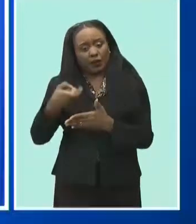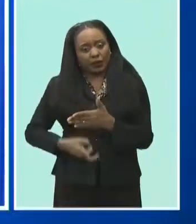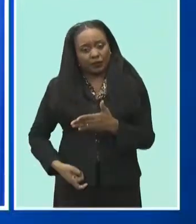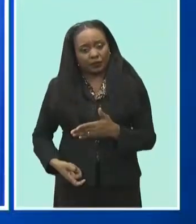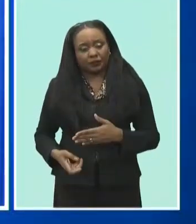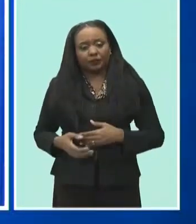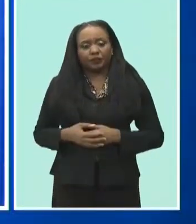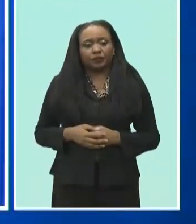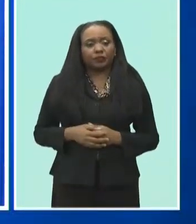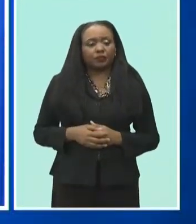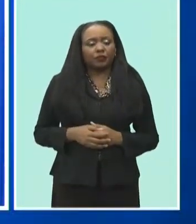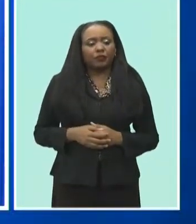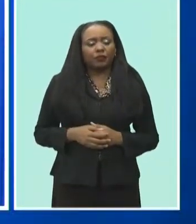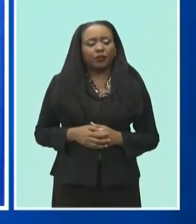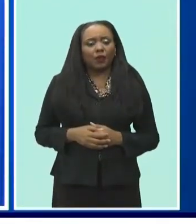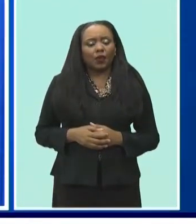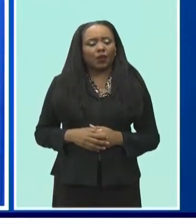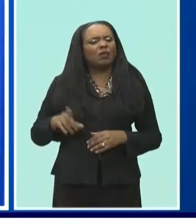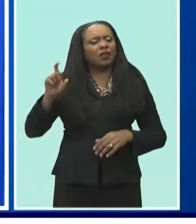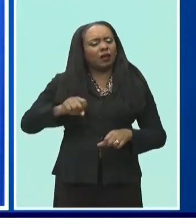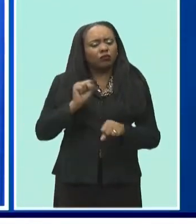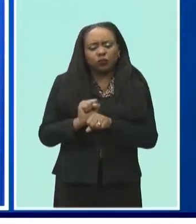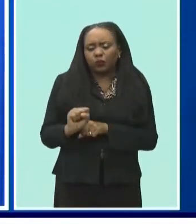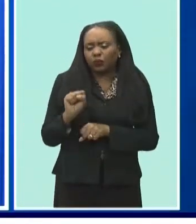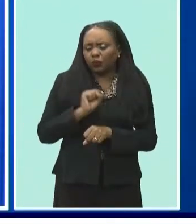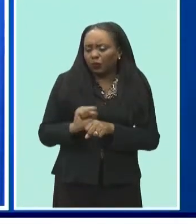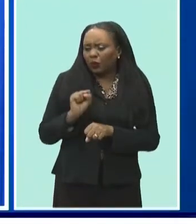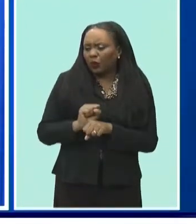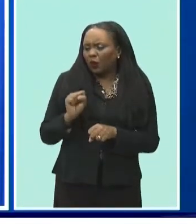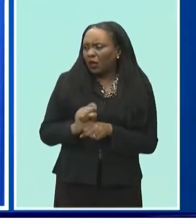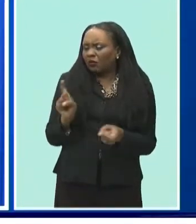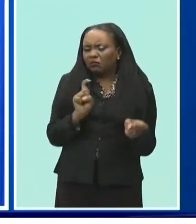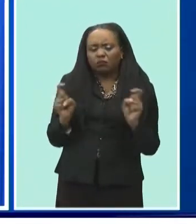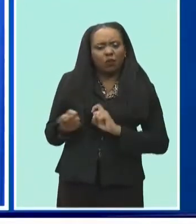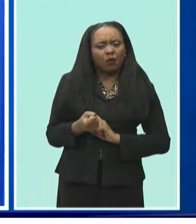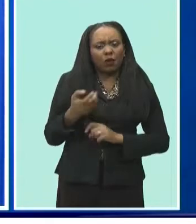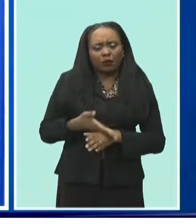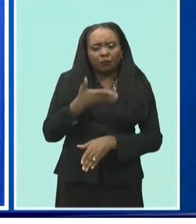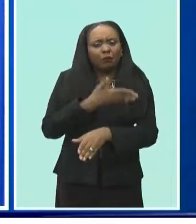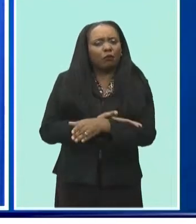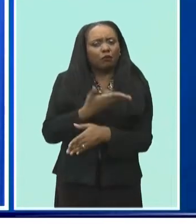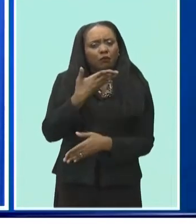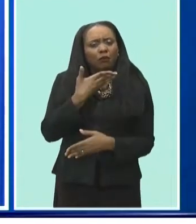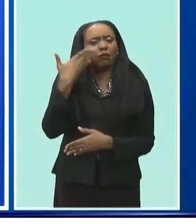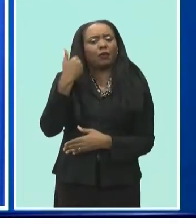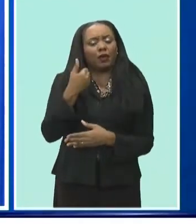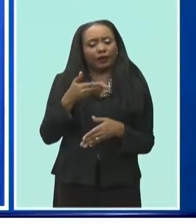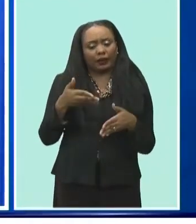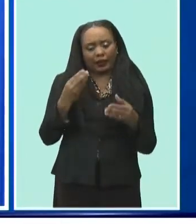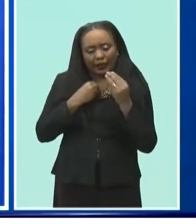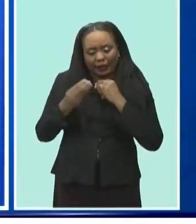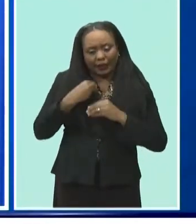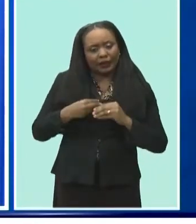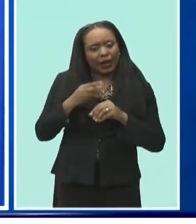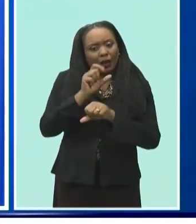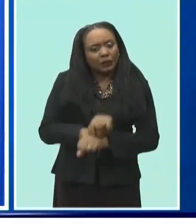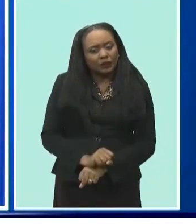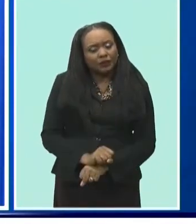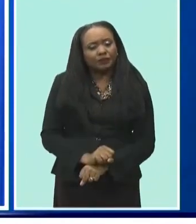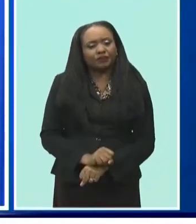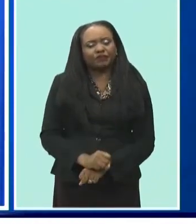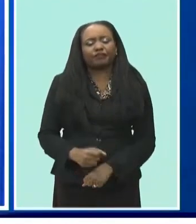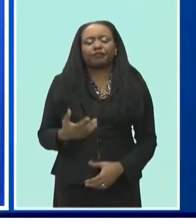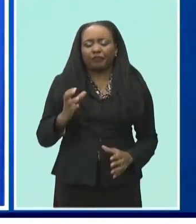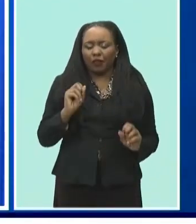work assiduously to change dietary habits and move to improve physical activity among our young people. And I must say this. I grew